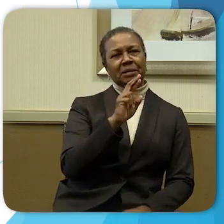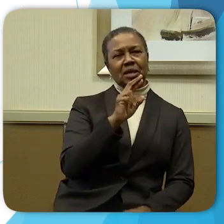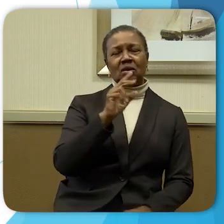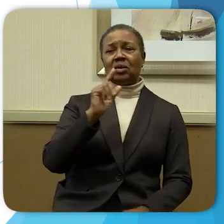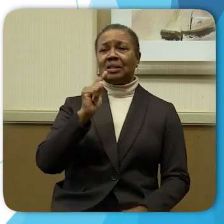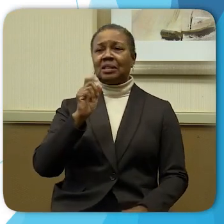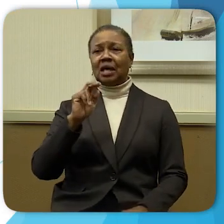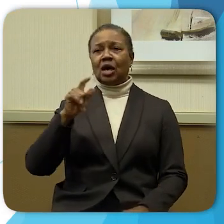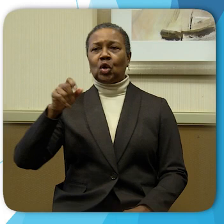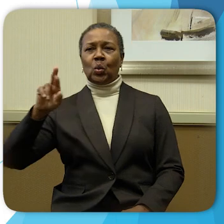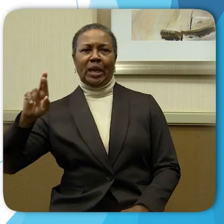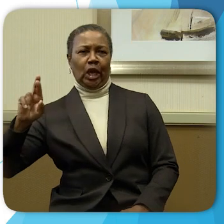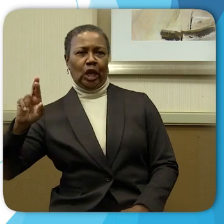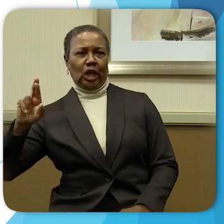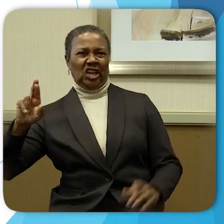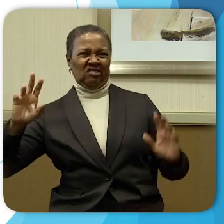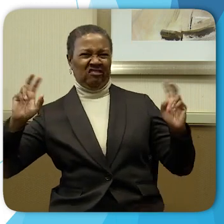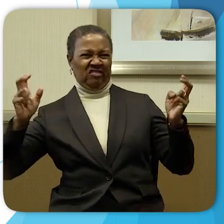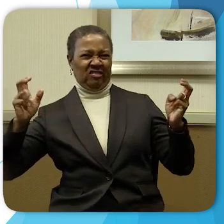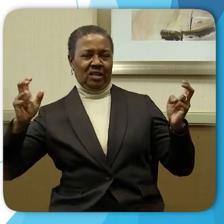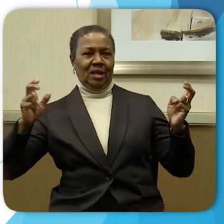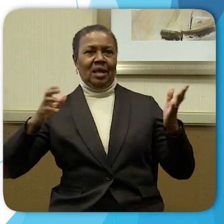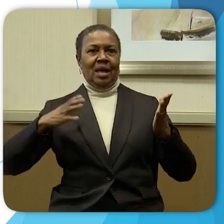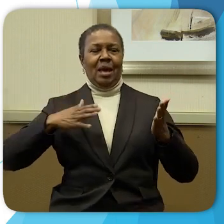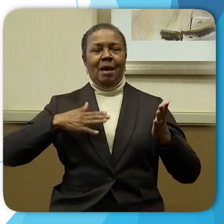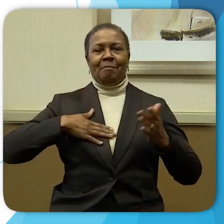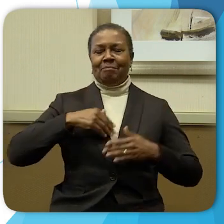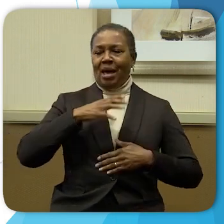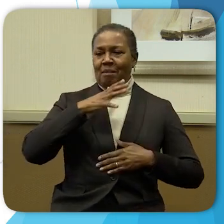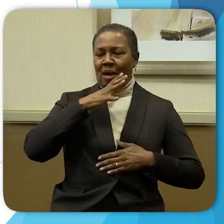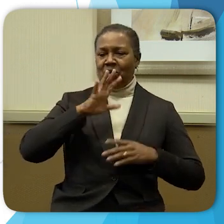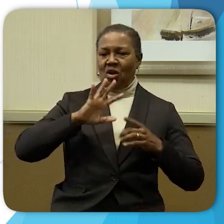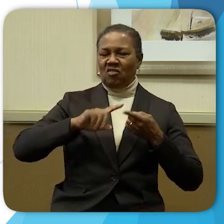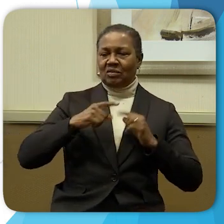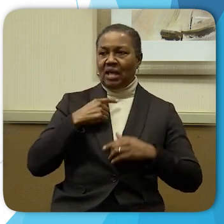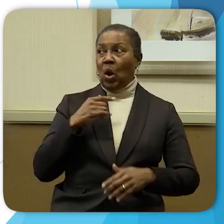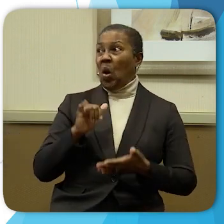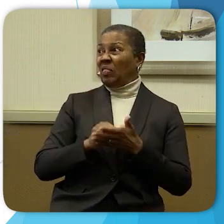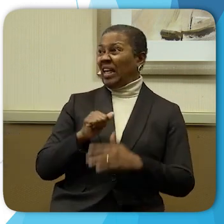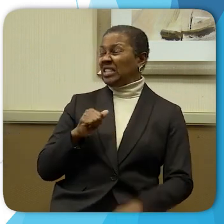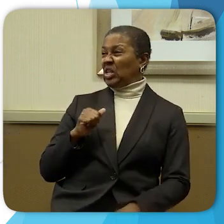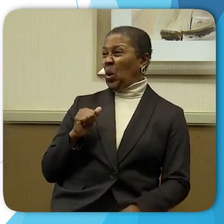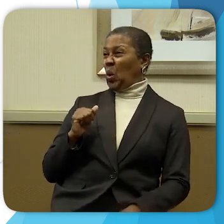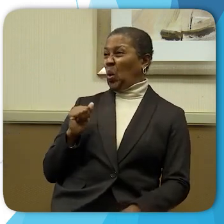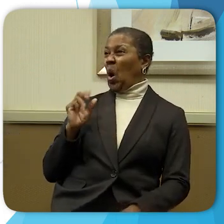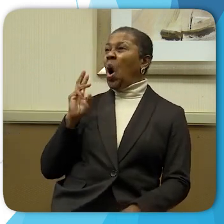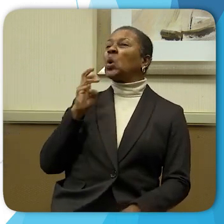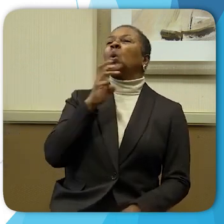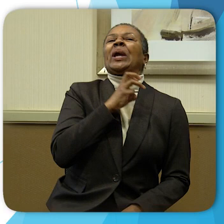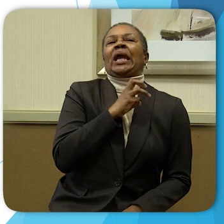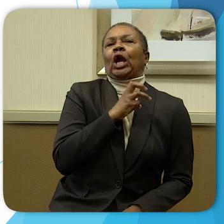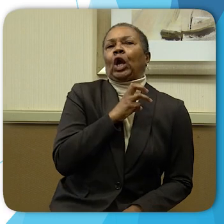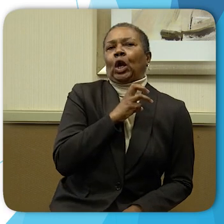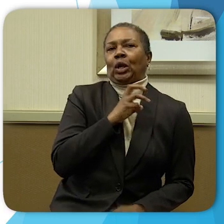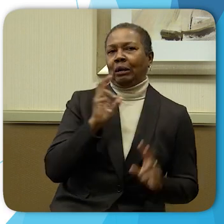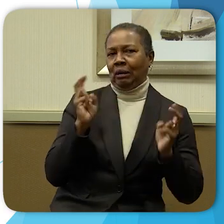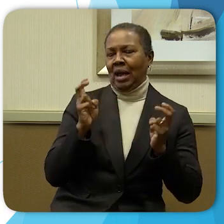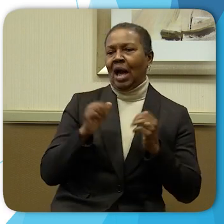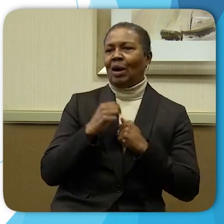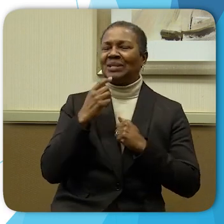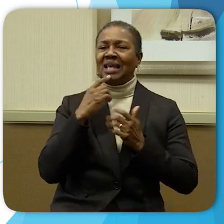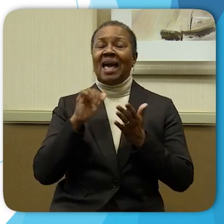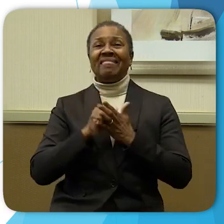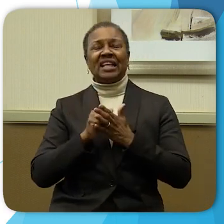or like my mom and her friends would say, like, oh, that's so queer to me, that's so weird, just as the same way my generation would